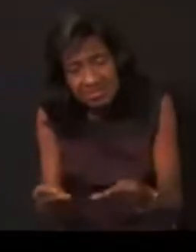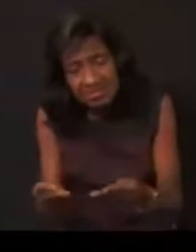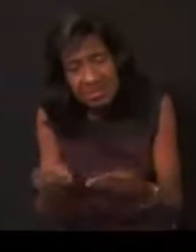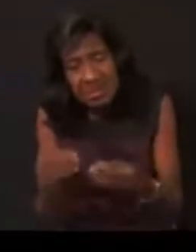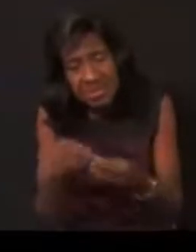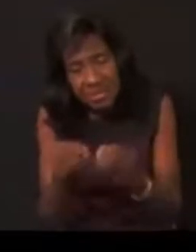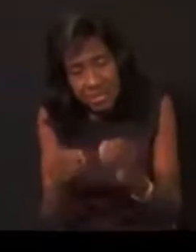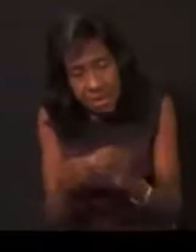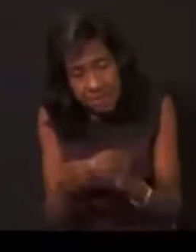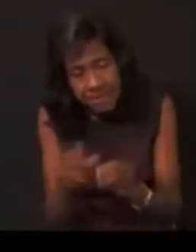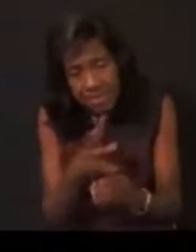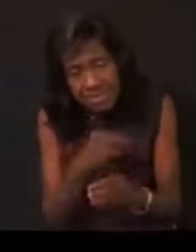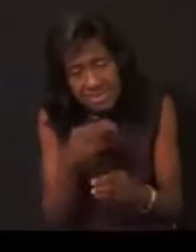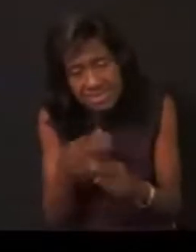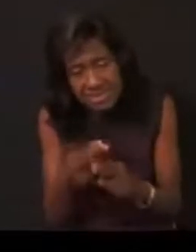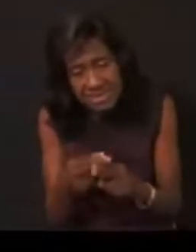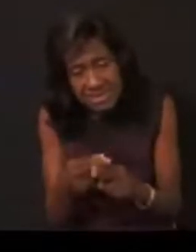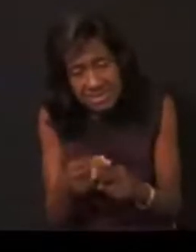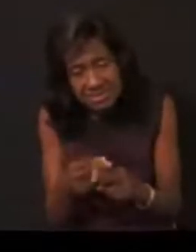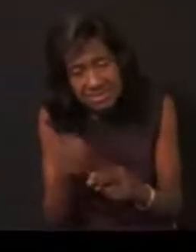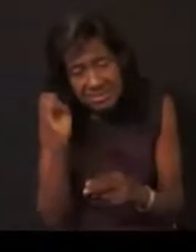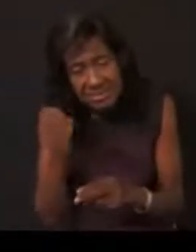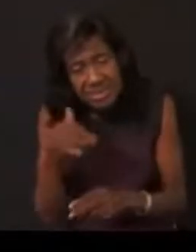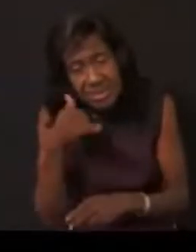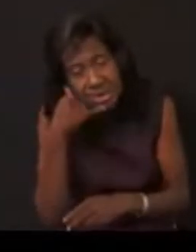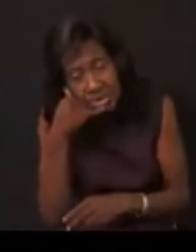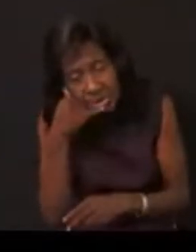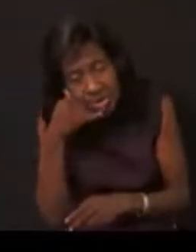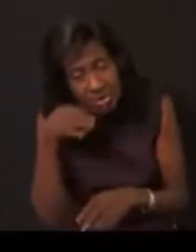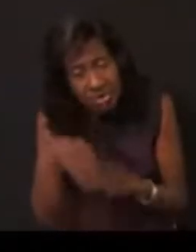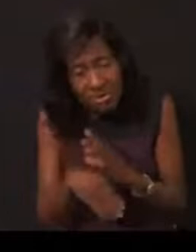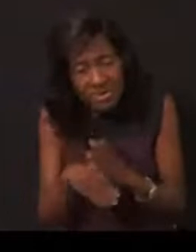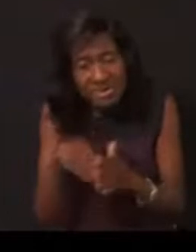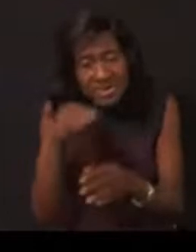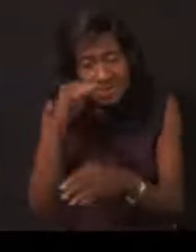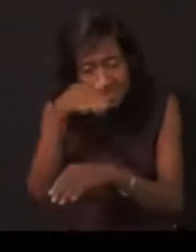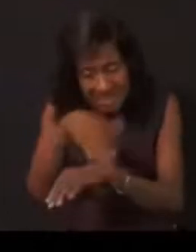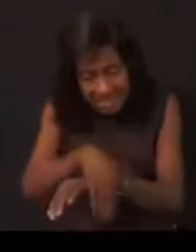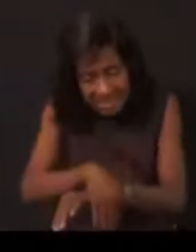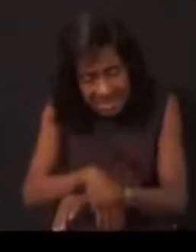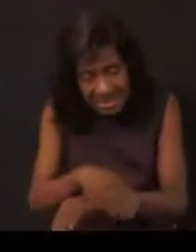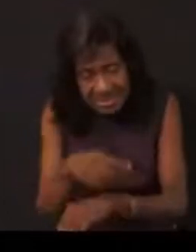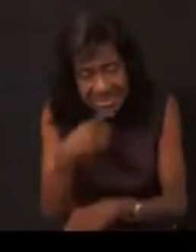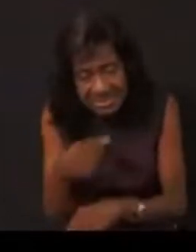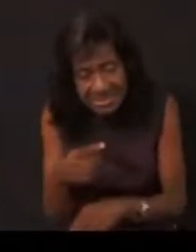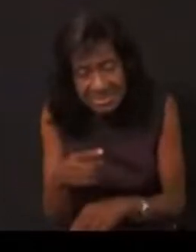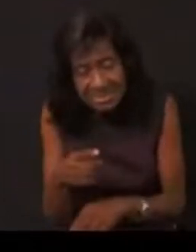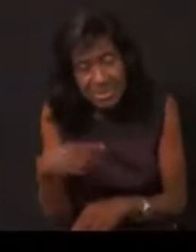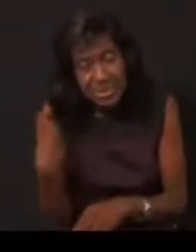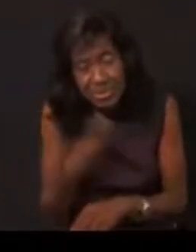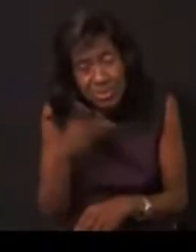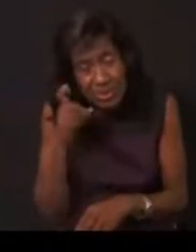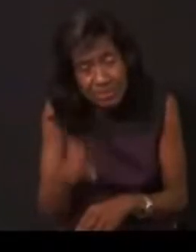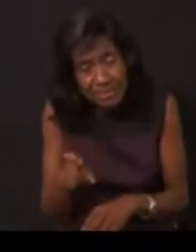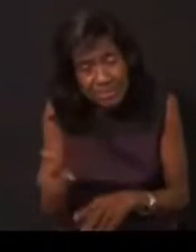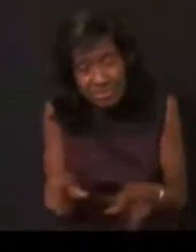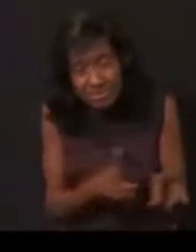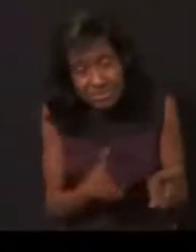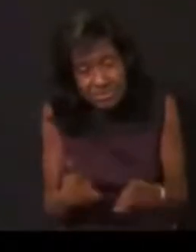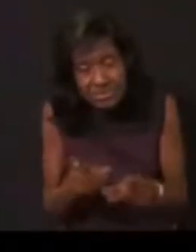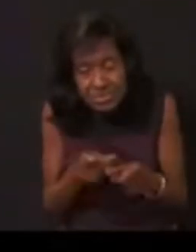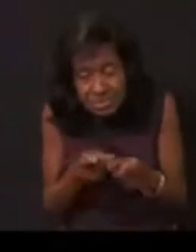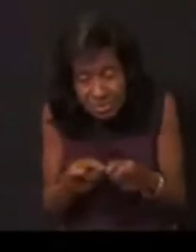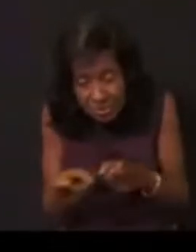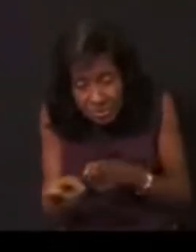Deputy Governor can tell you that I call him all hours of the night and say, we've got to manage this situation, because not